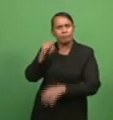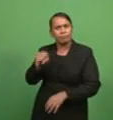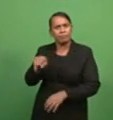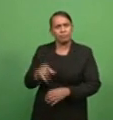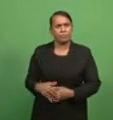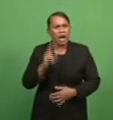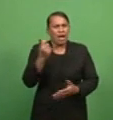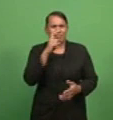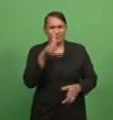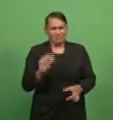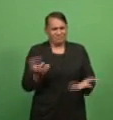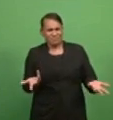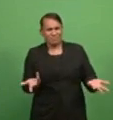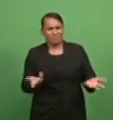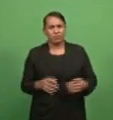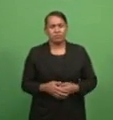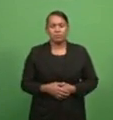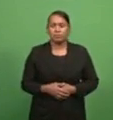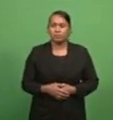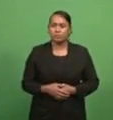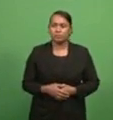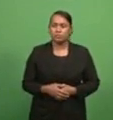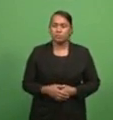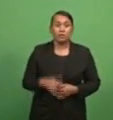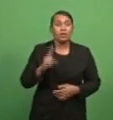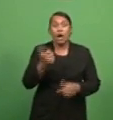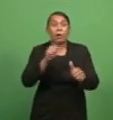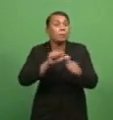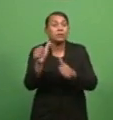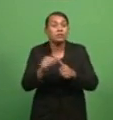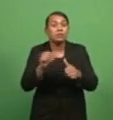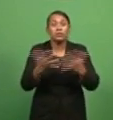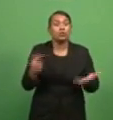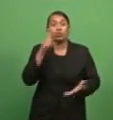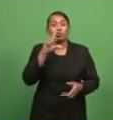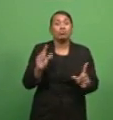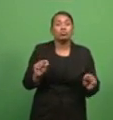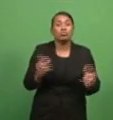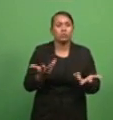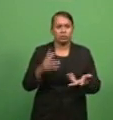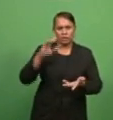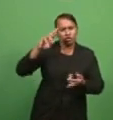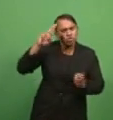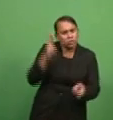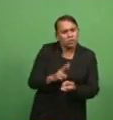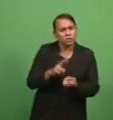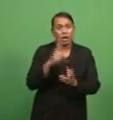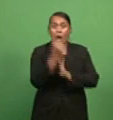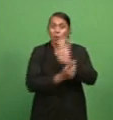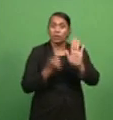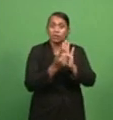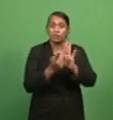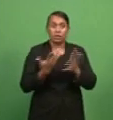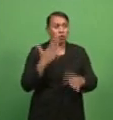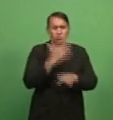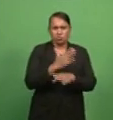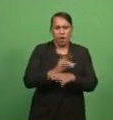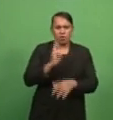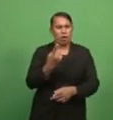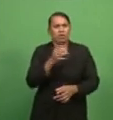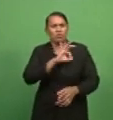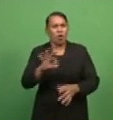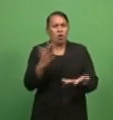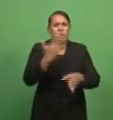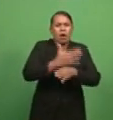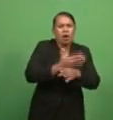that. It would be better for them to, for example, reduce the number of hours, but not reduce the hourly rate. You cannot reduce